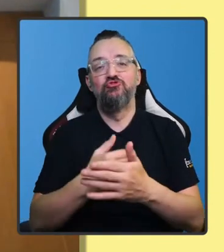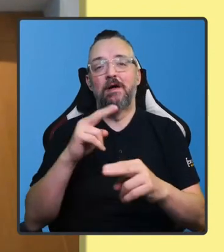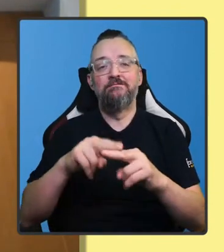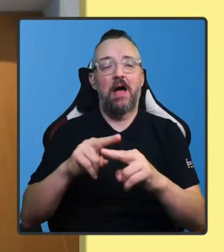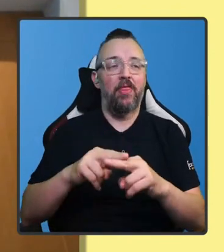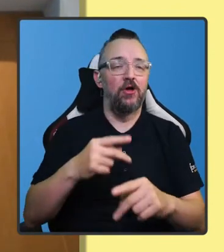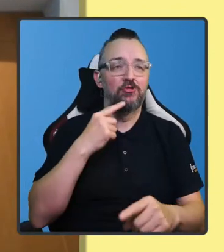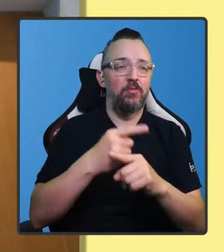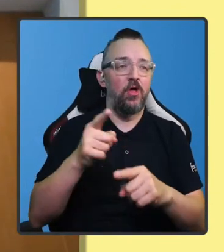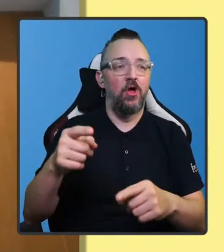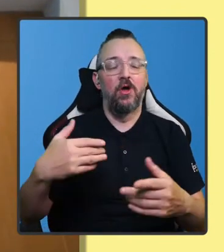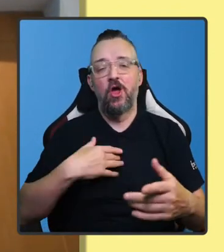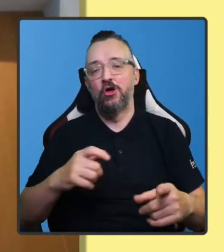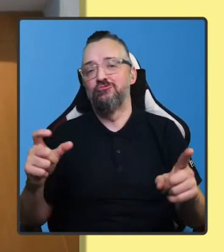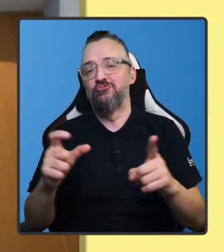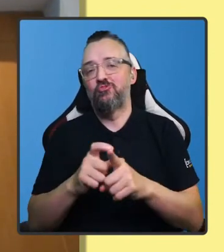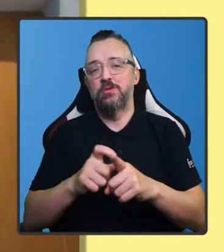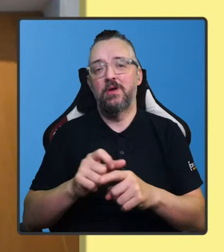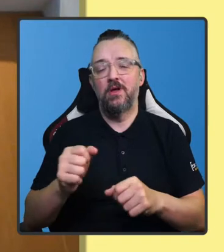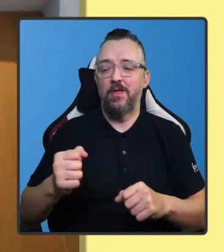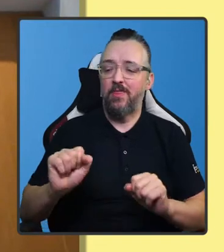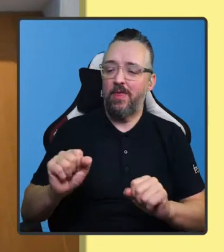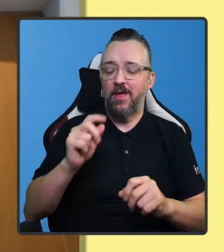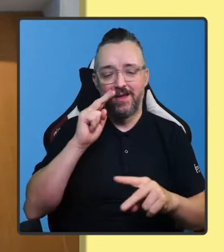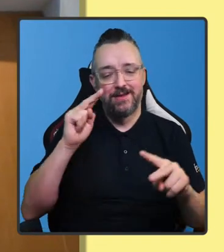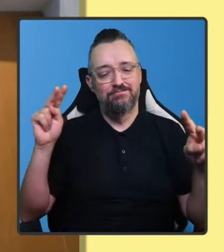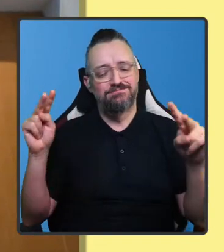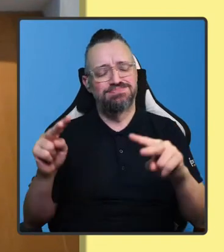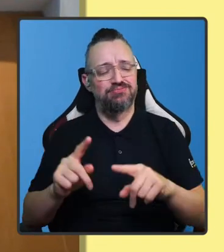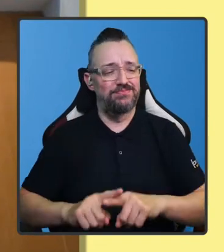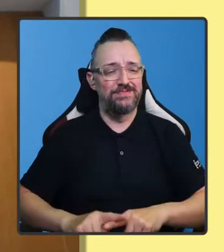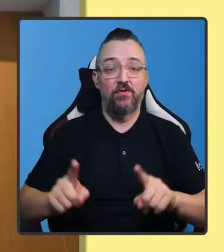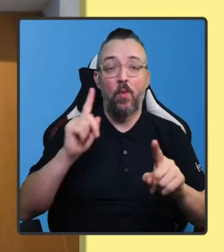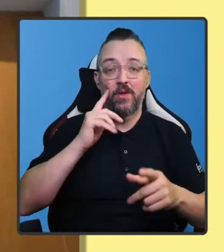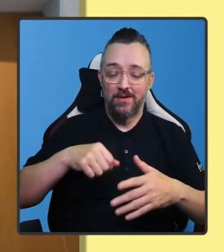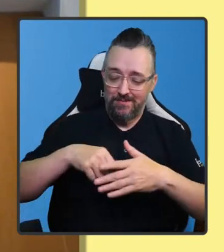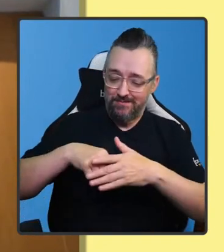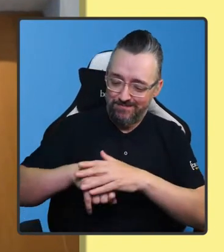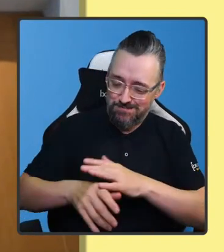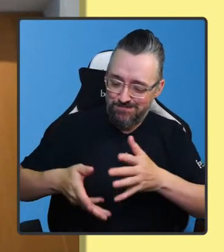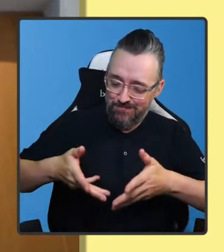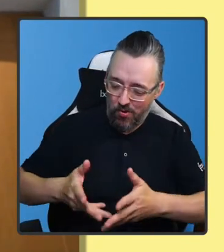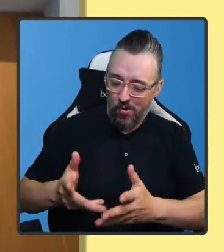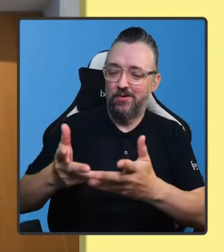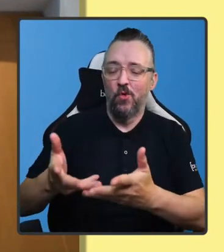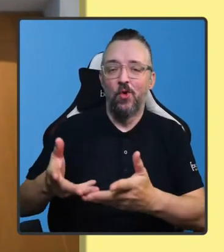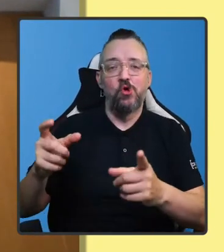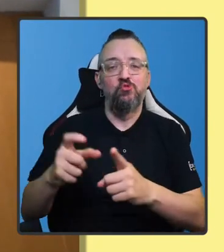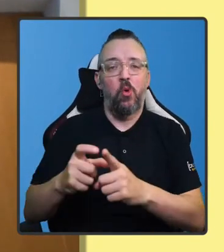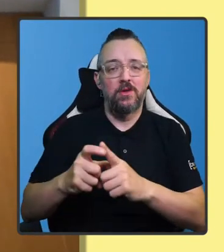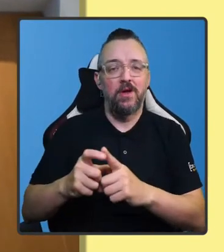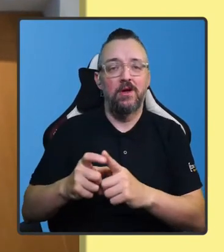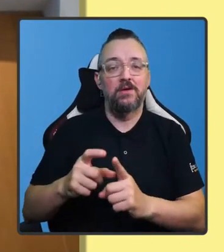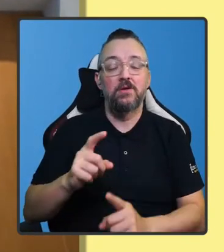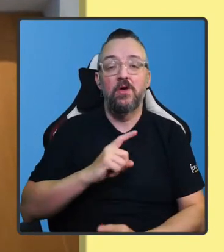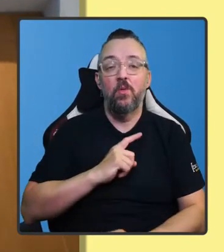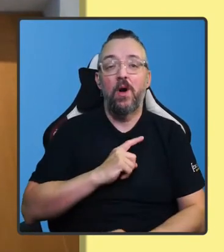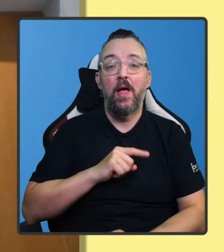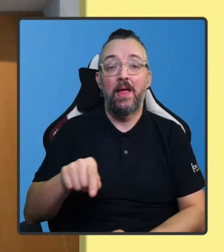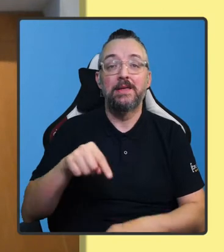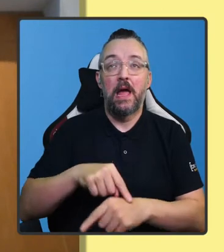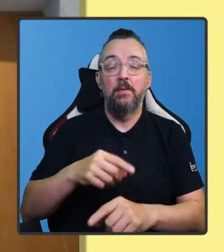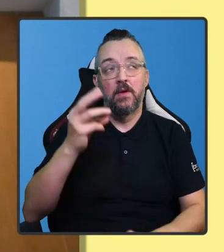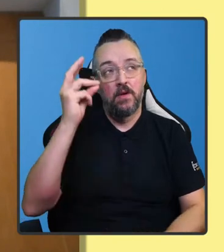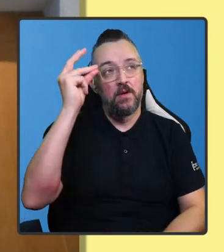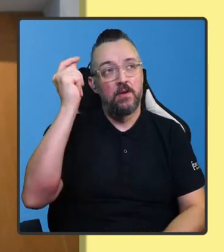and saying that their perspective has changed after they had a daughter, and that's because there's an epiphany moment